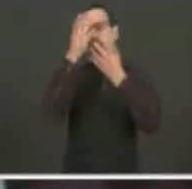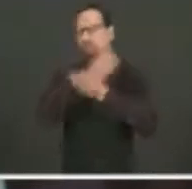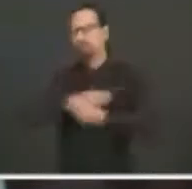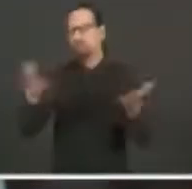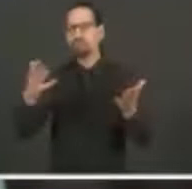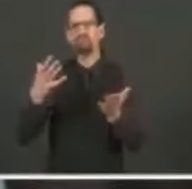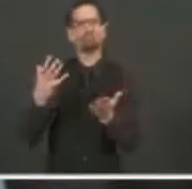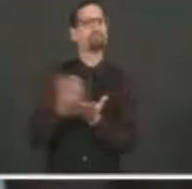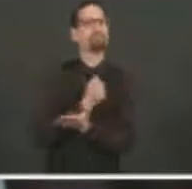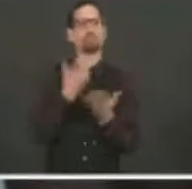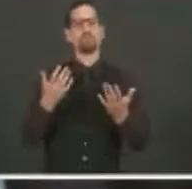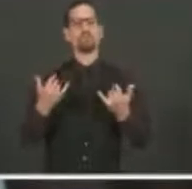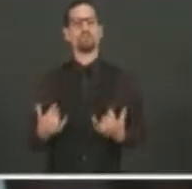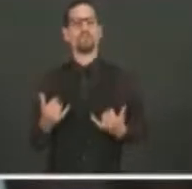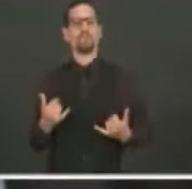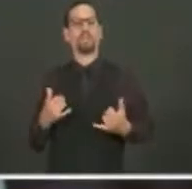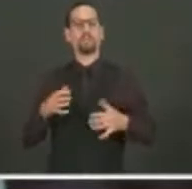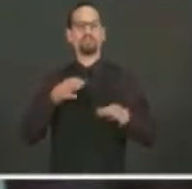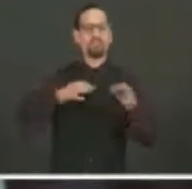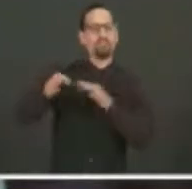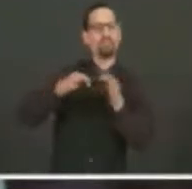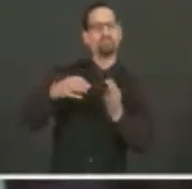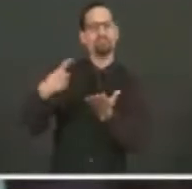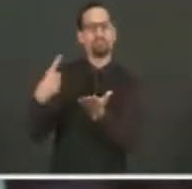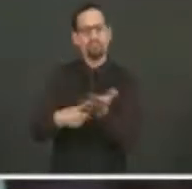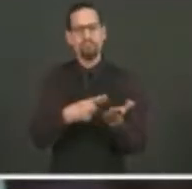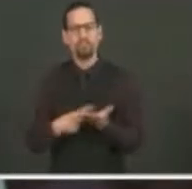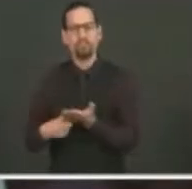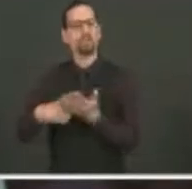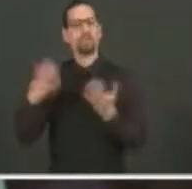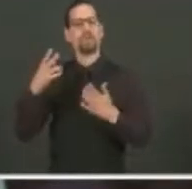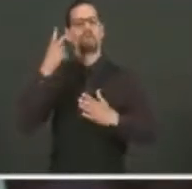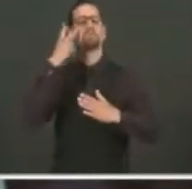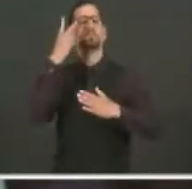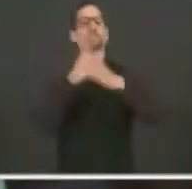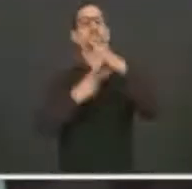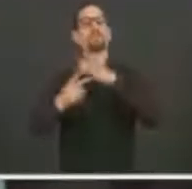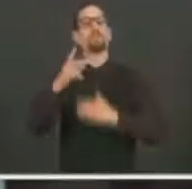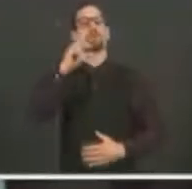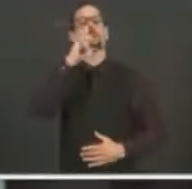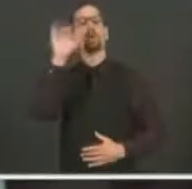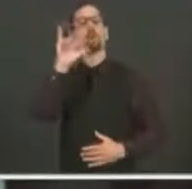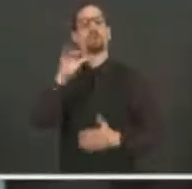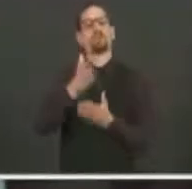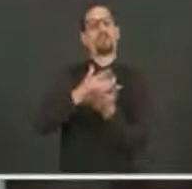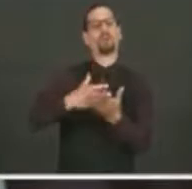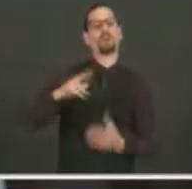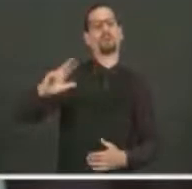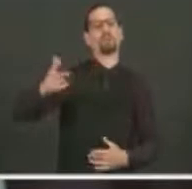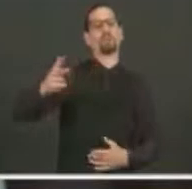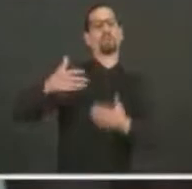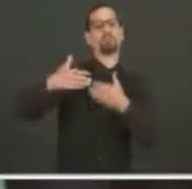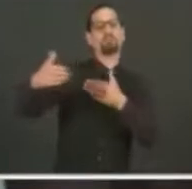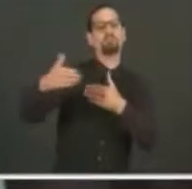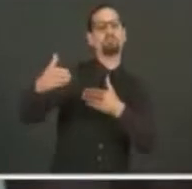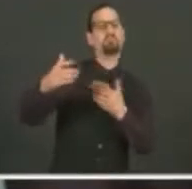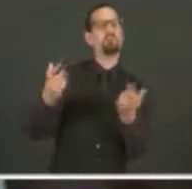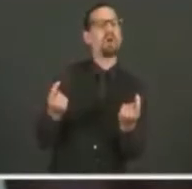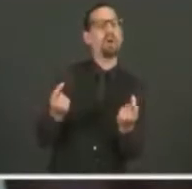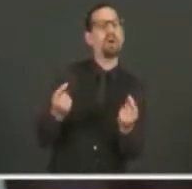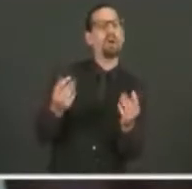today to start to preview what phase 3 will look like.